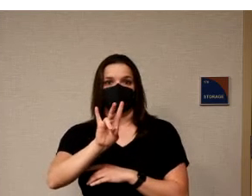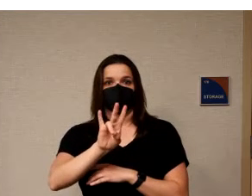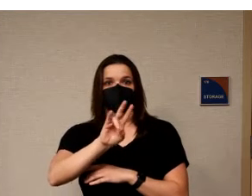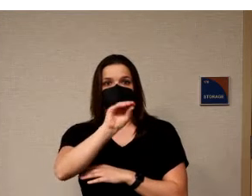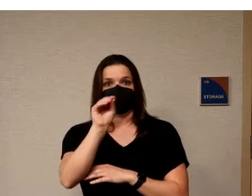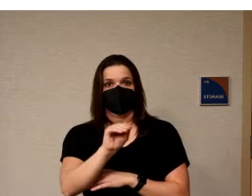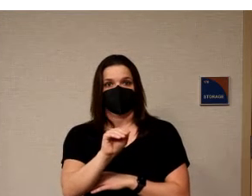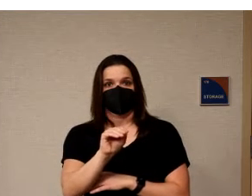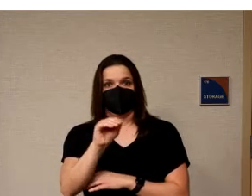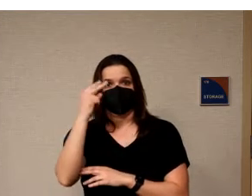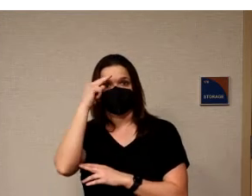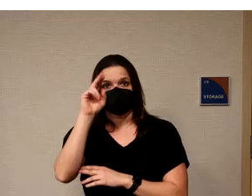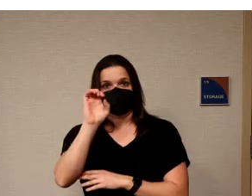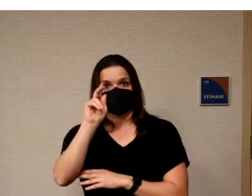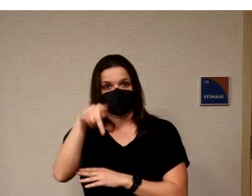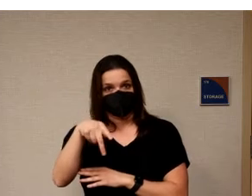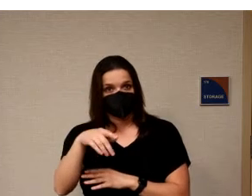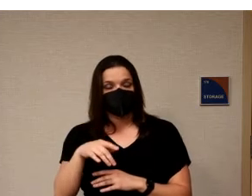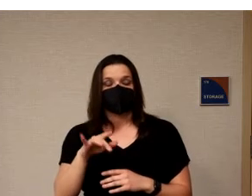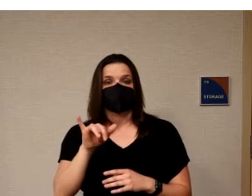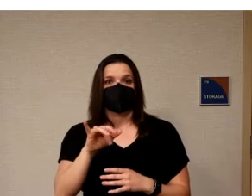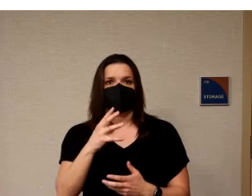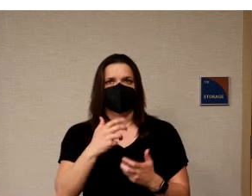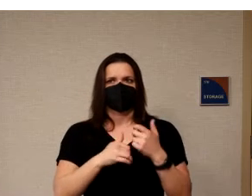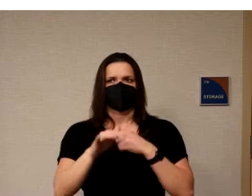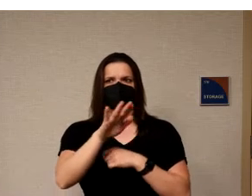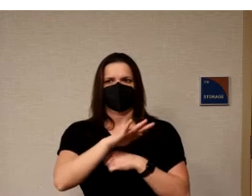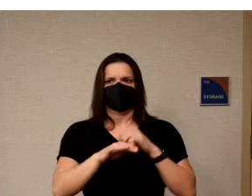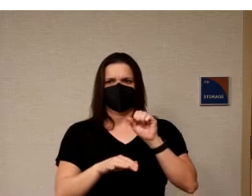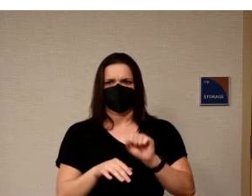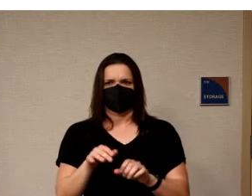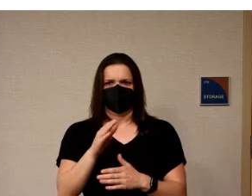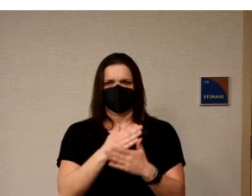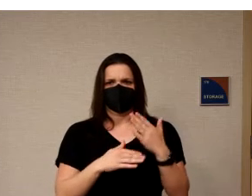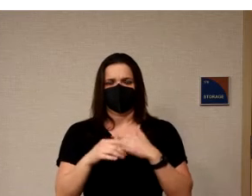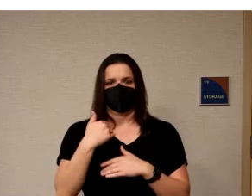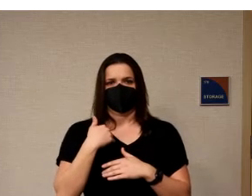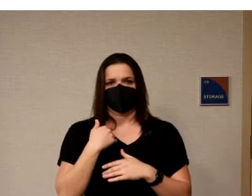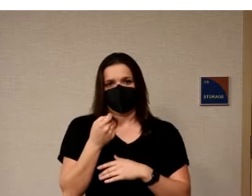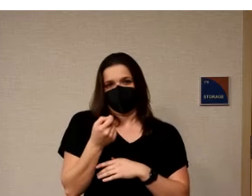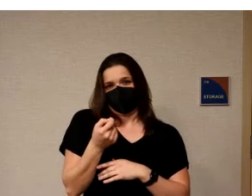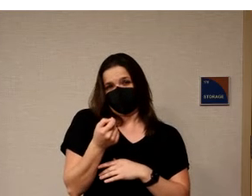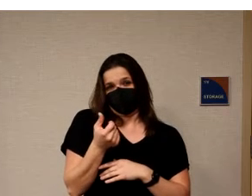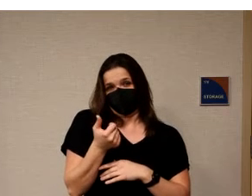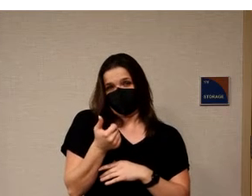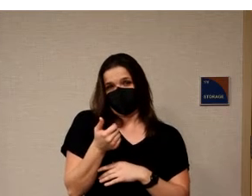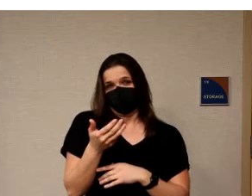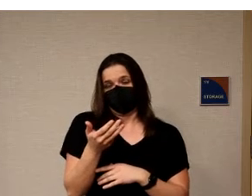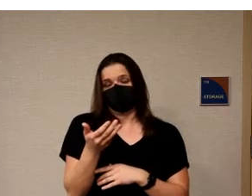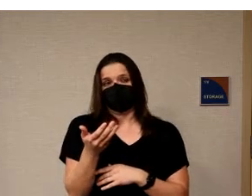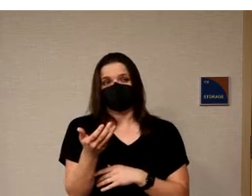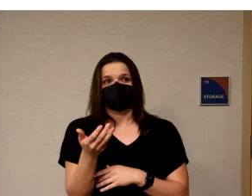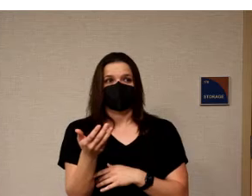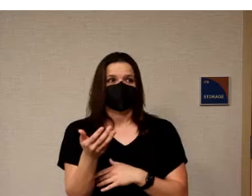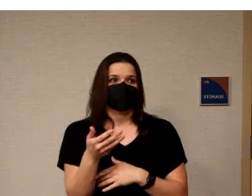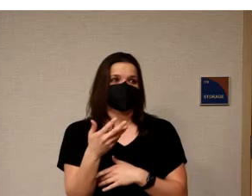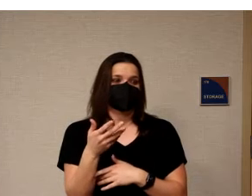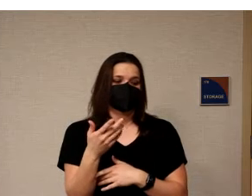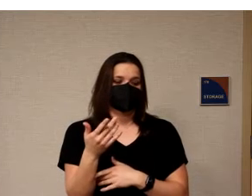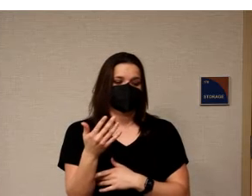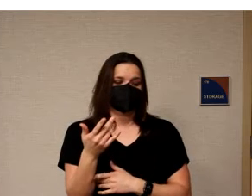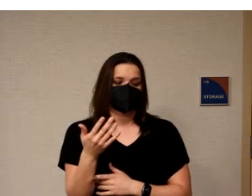34.87% Hispanic CVAP. Takes in most of the southern portion. You can see it has a little bit of